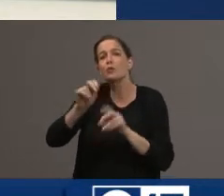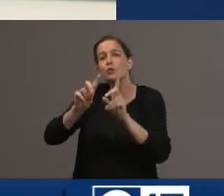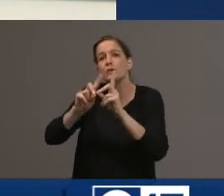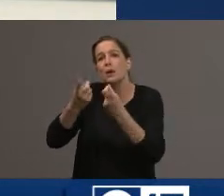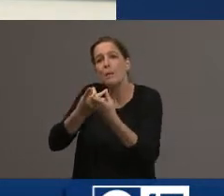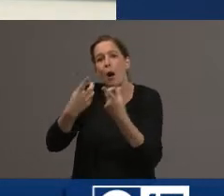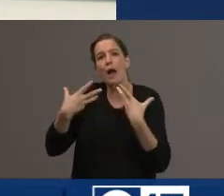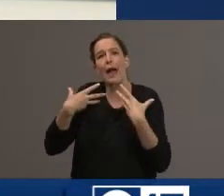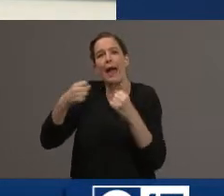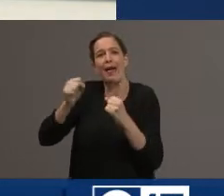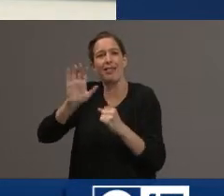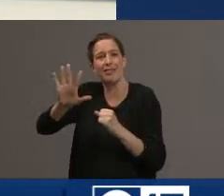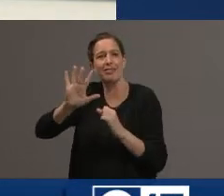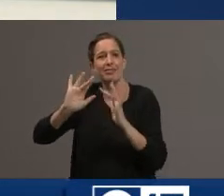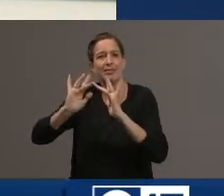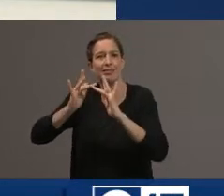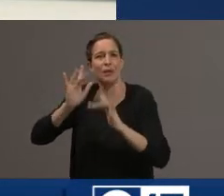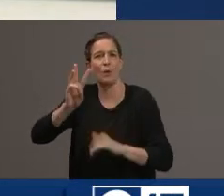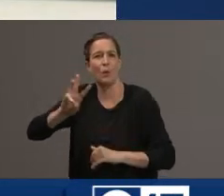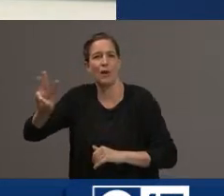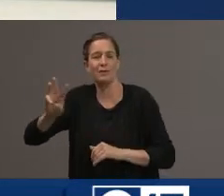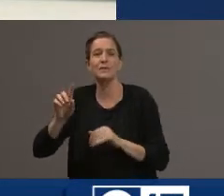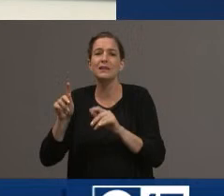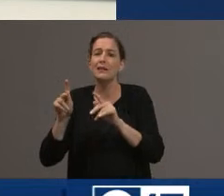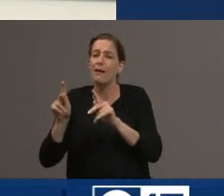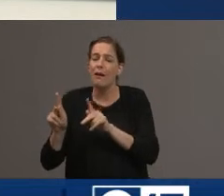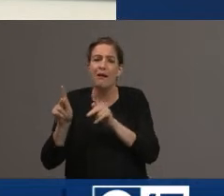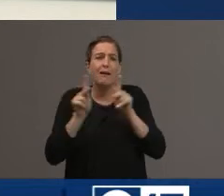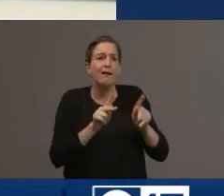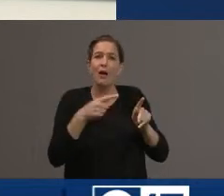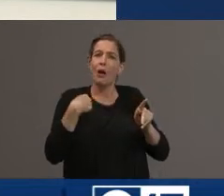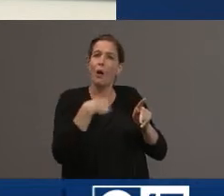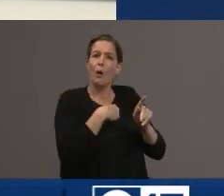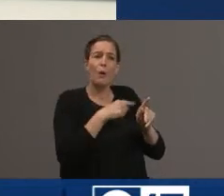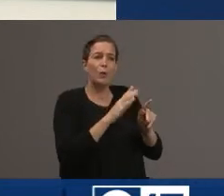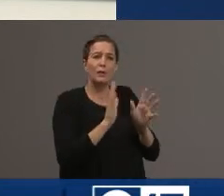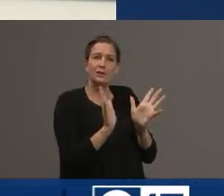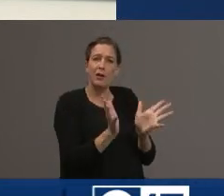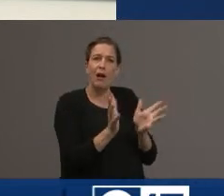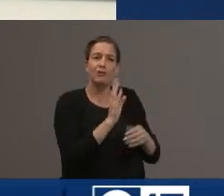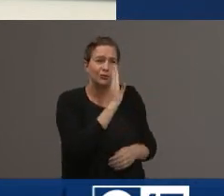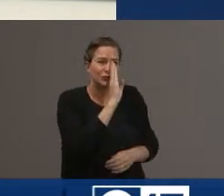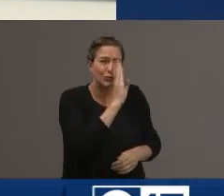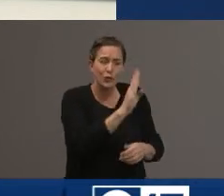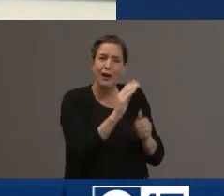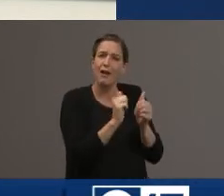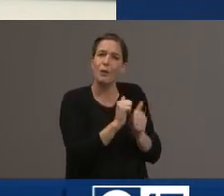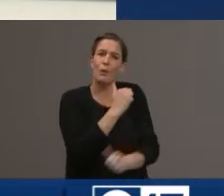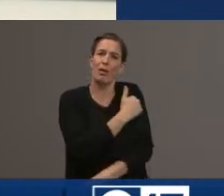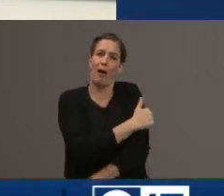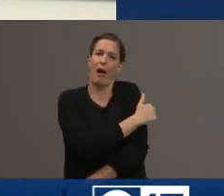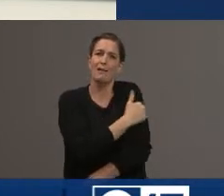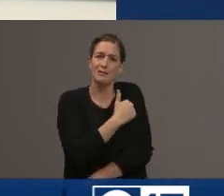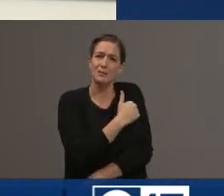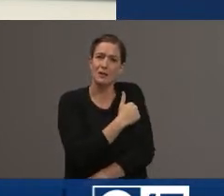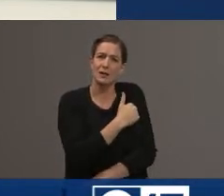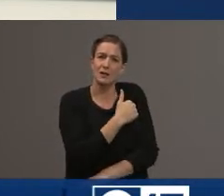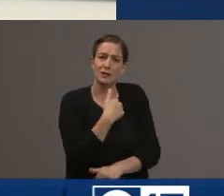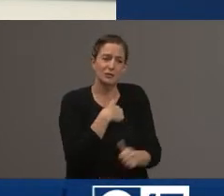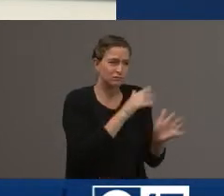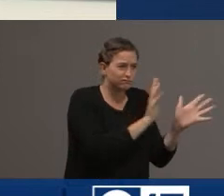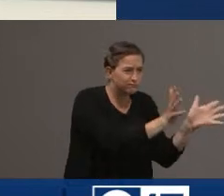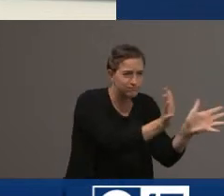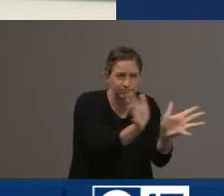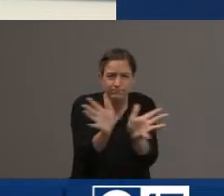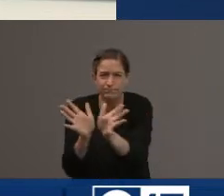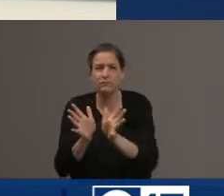talk directly with the hospitals and with the hospital providers. This is something Dr. Christ has